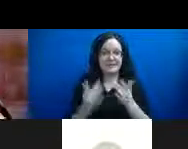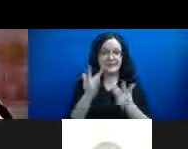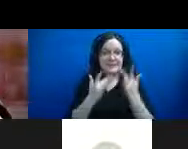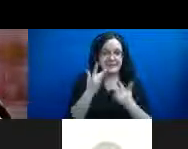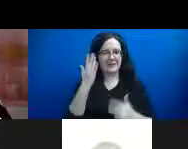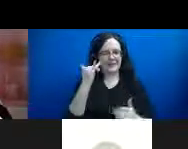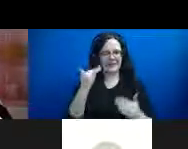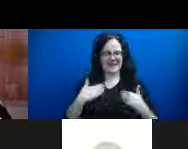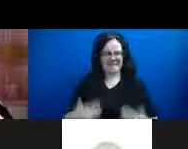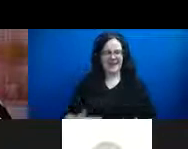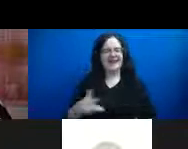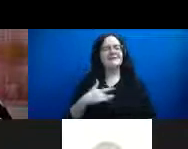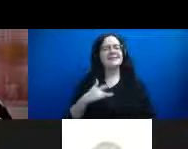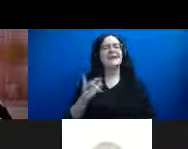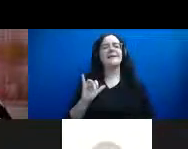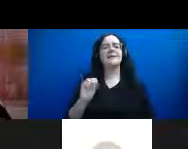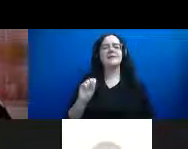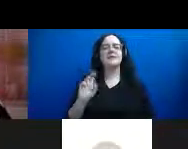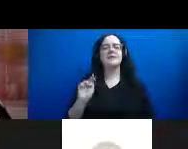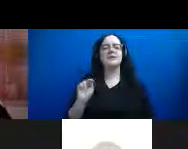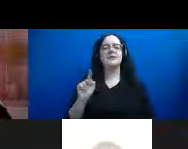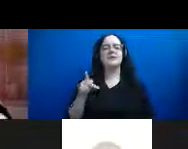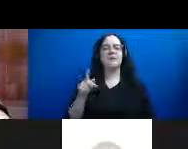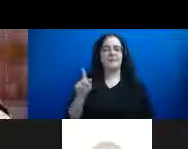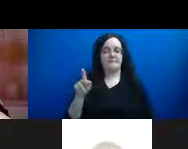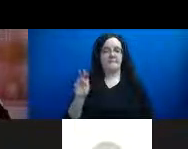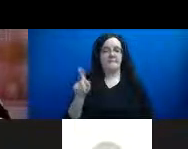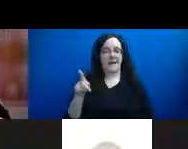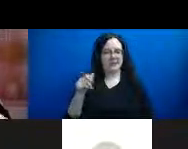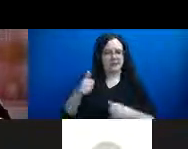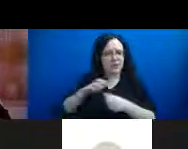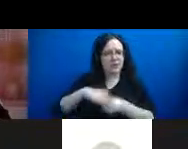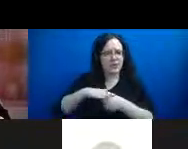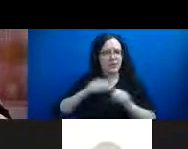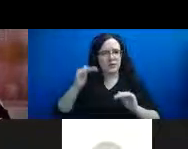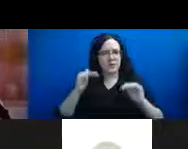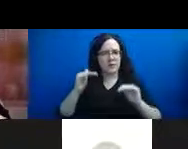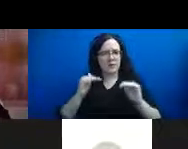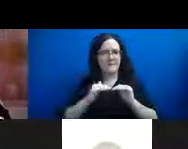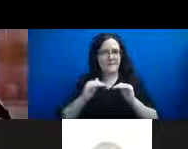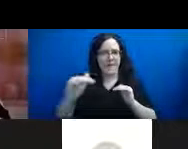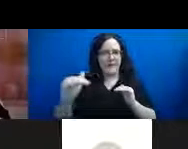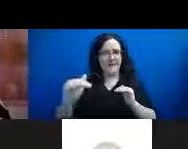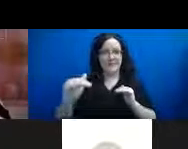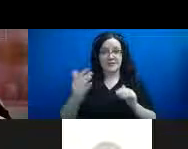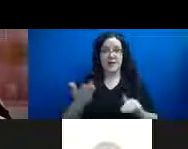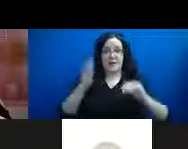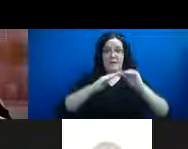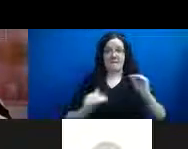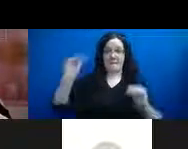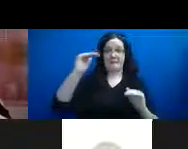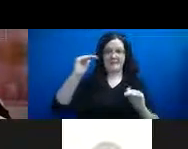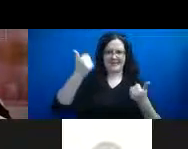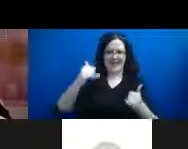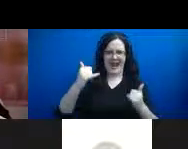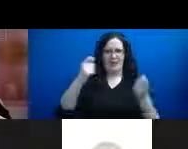like a sump pump trying to regulate itself. And we really need to have compassion for the struggle